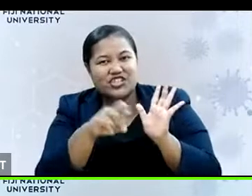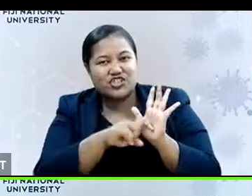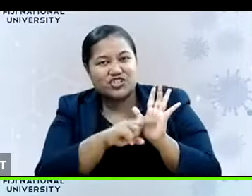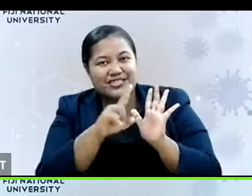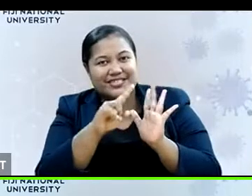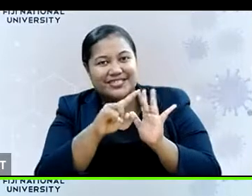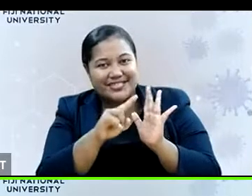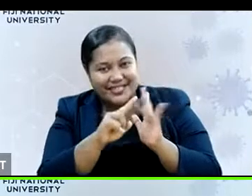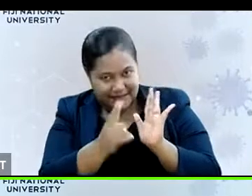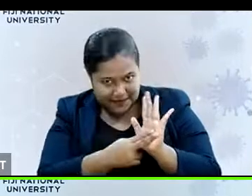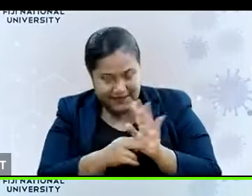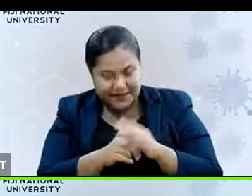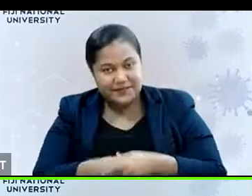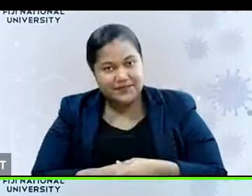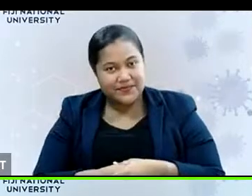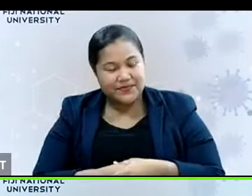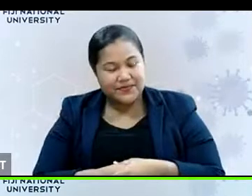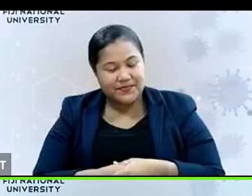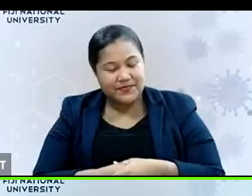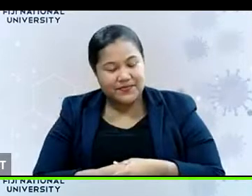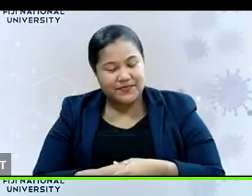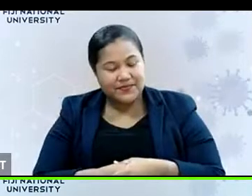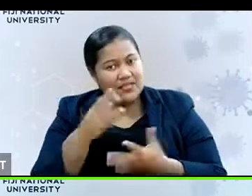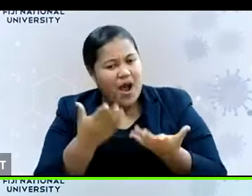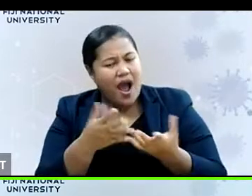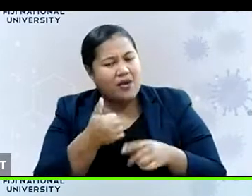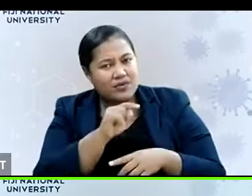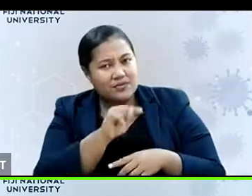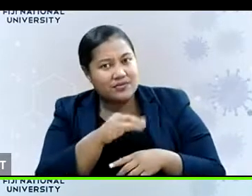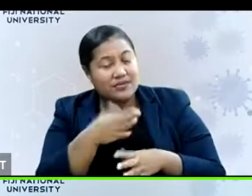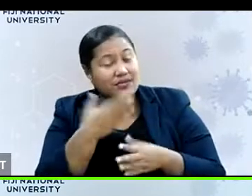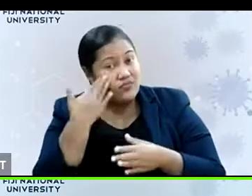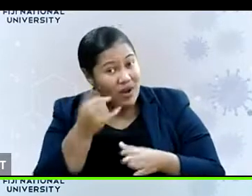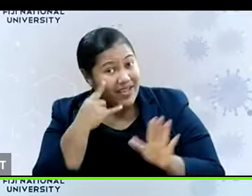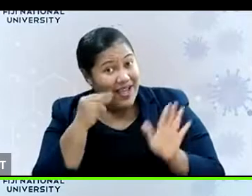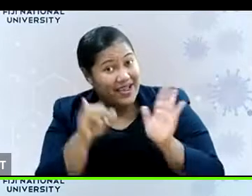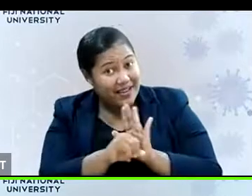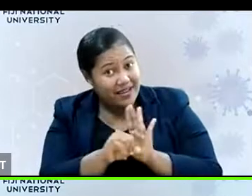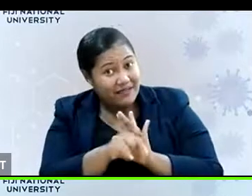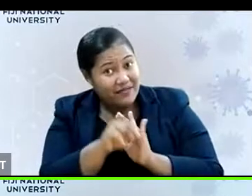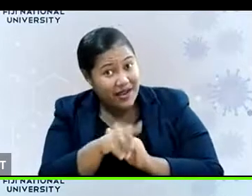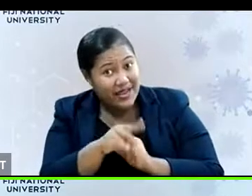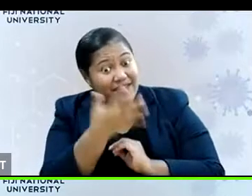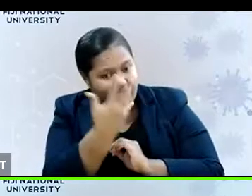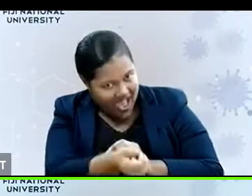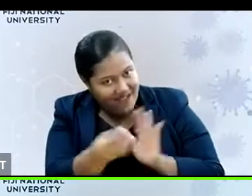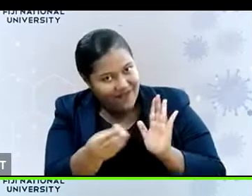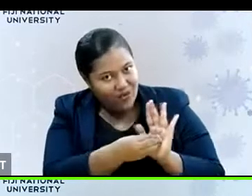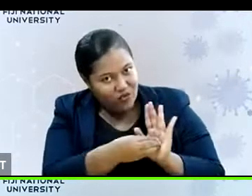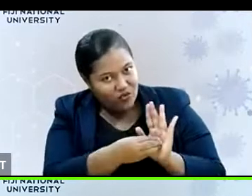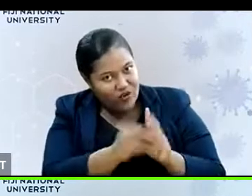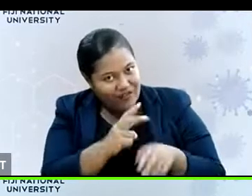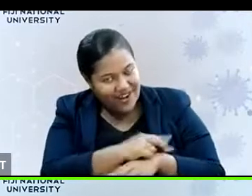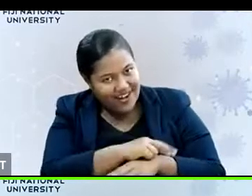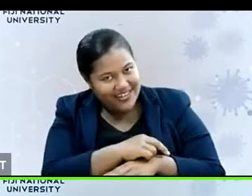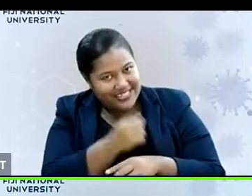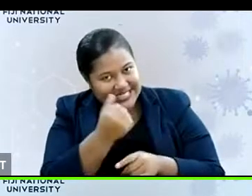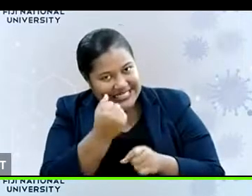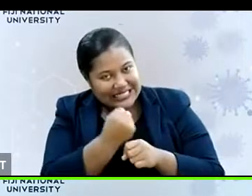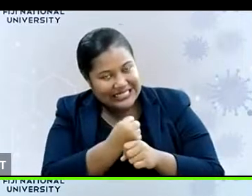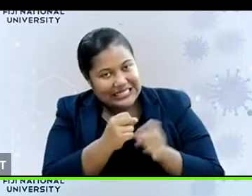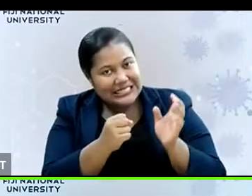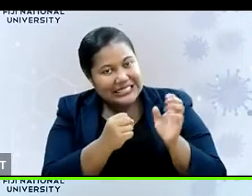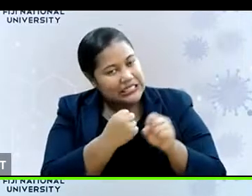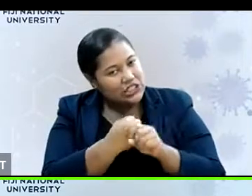the sole reason for amplification is to try and detect the presence of that genome. As far as